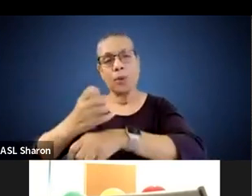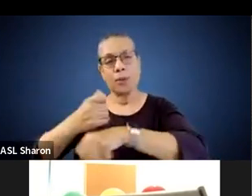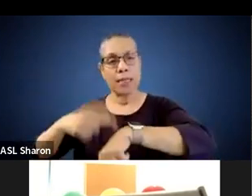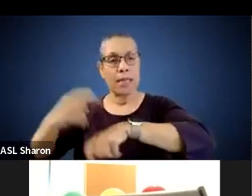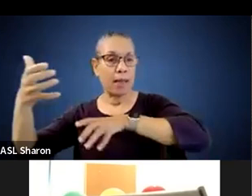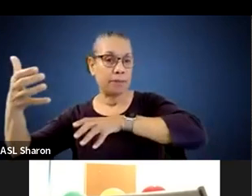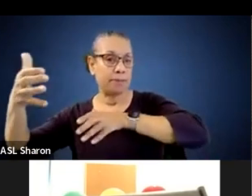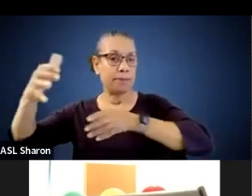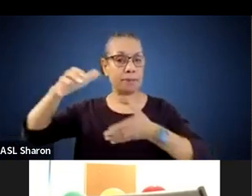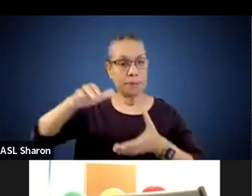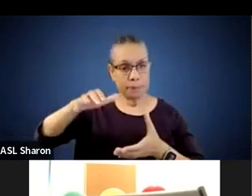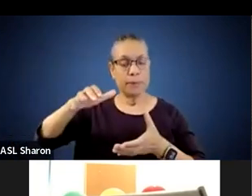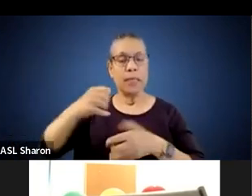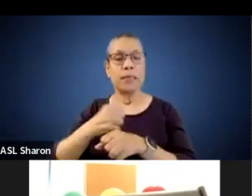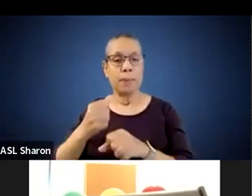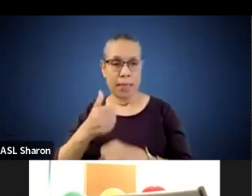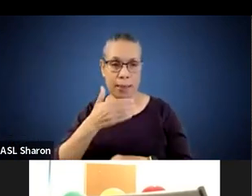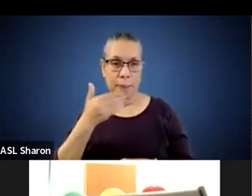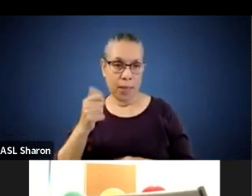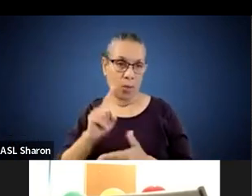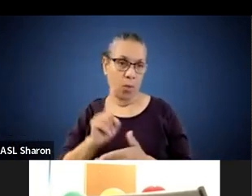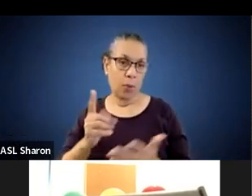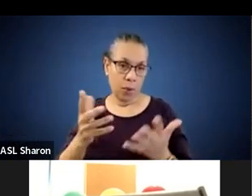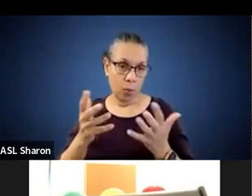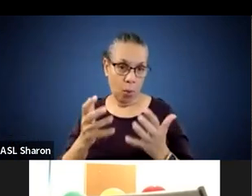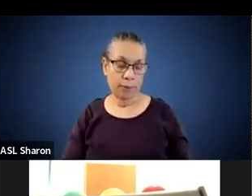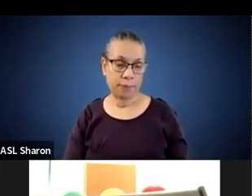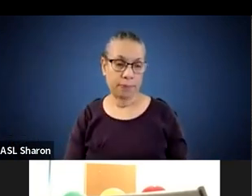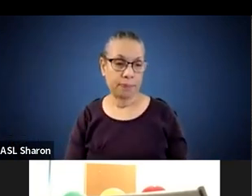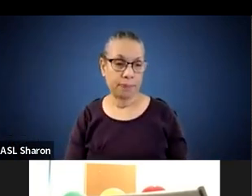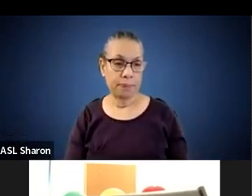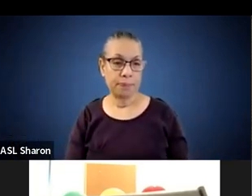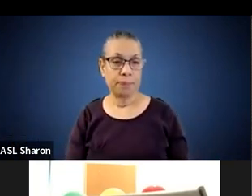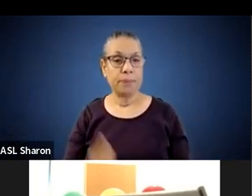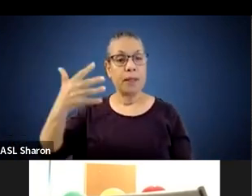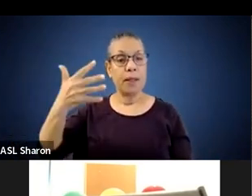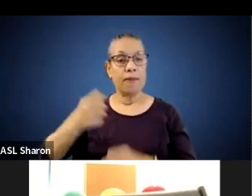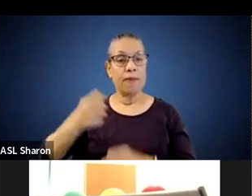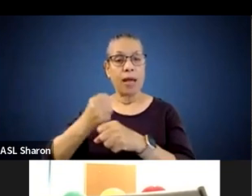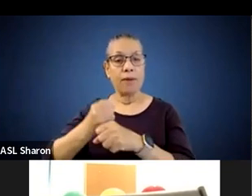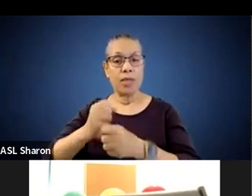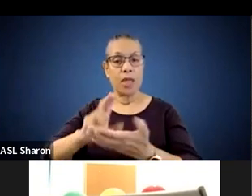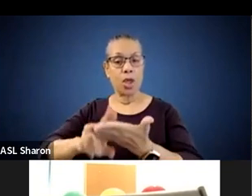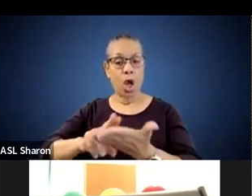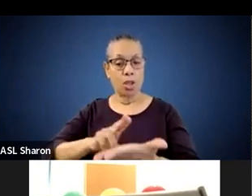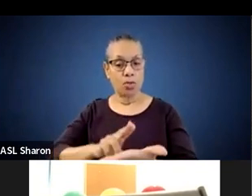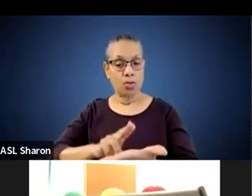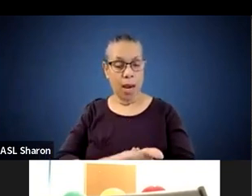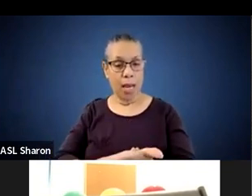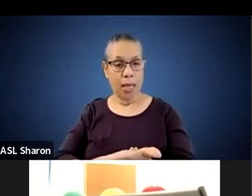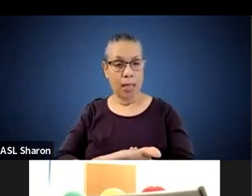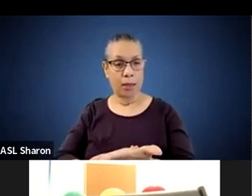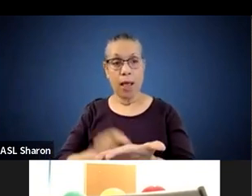even in that systemic change to get it to where we want it to be um The Five-Year contract uh vendor contract